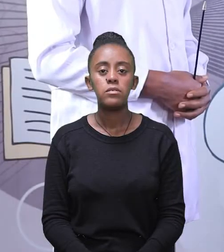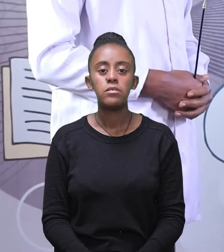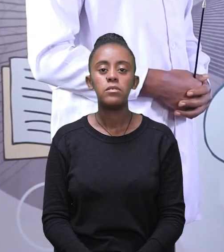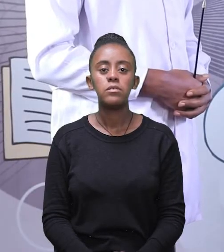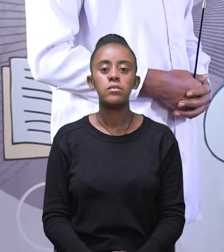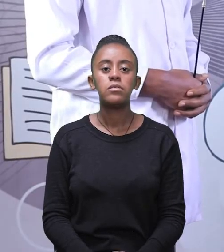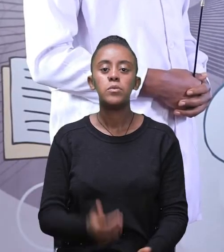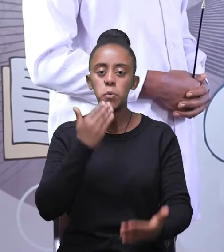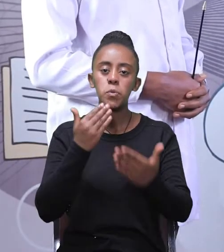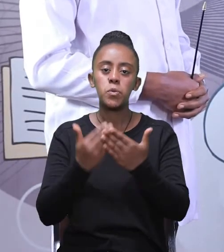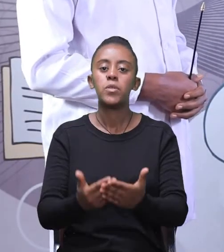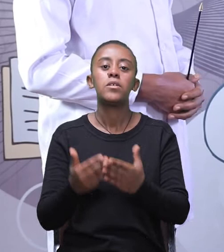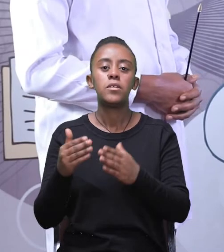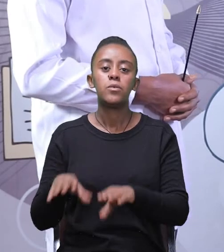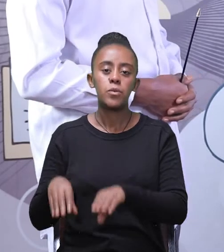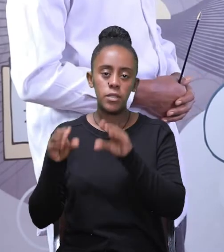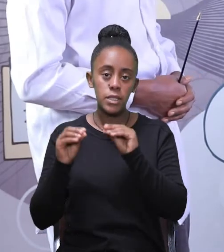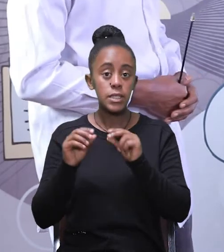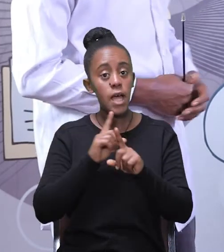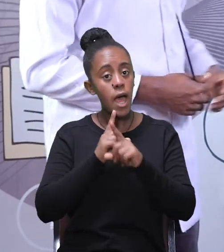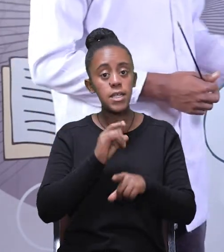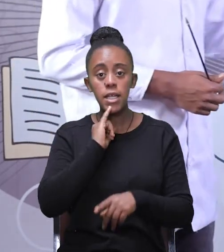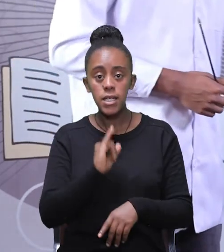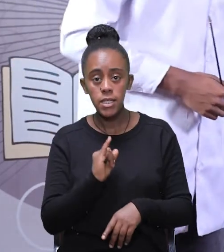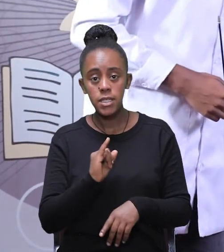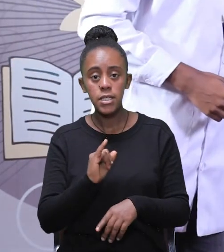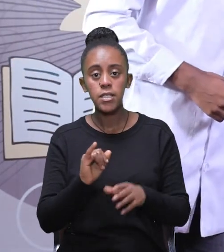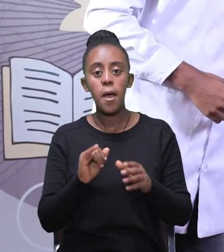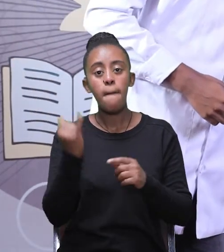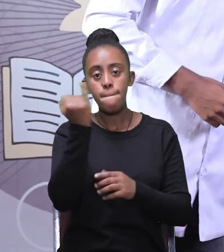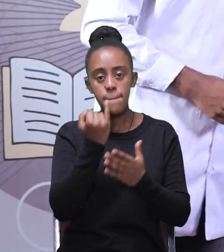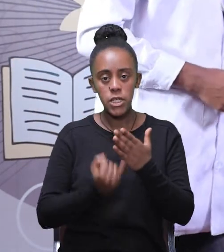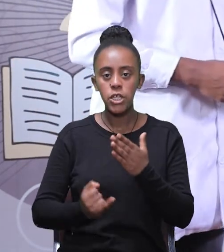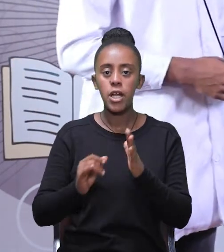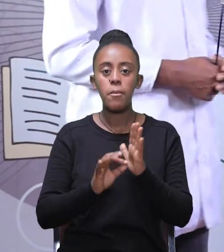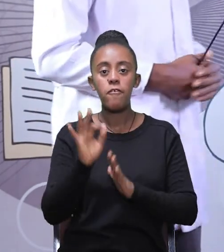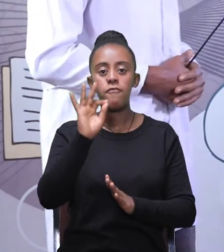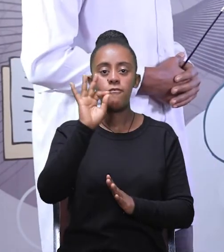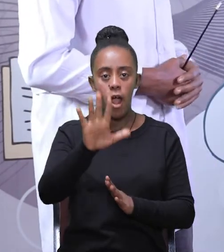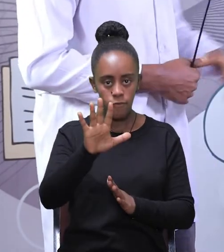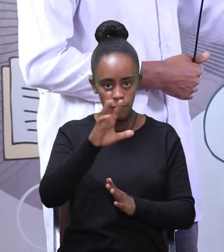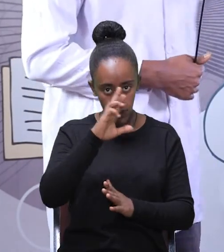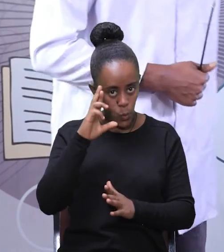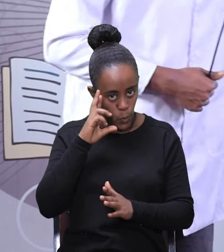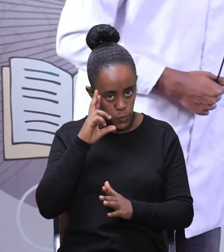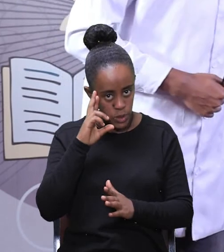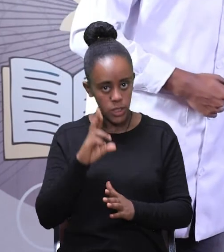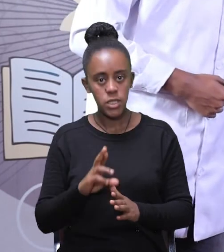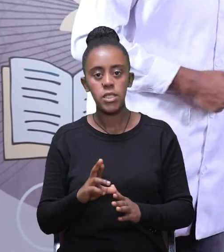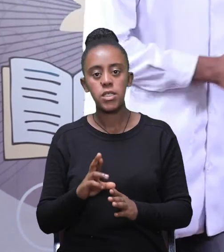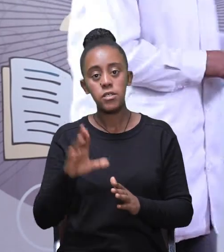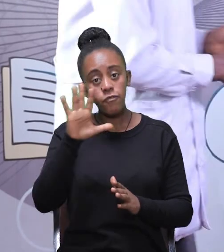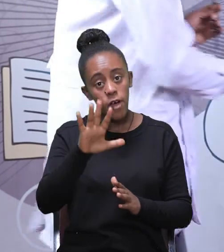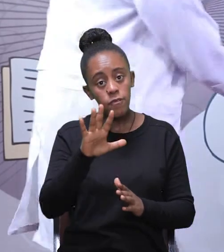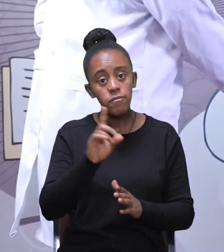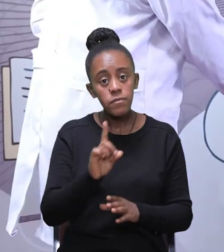Well done, student. Thank you very much. The answer is picture number 5. Because in picture number